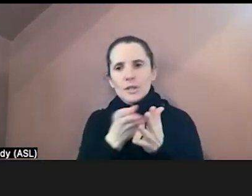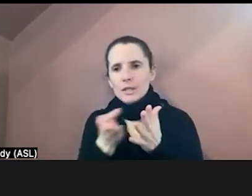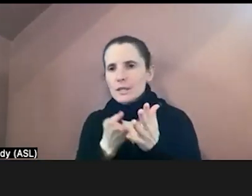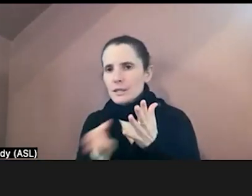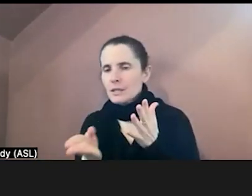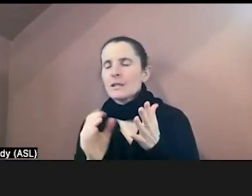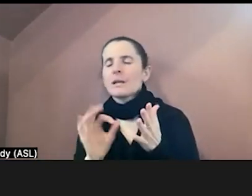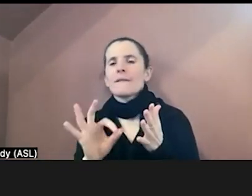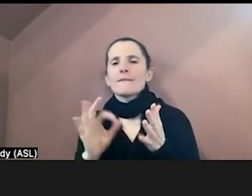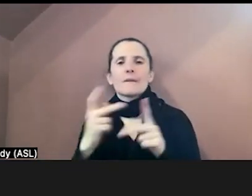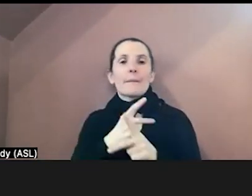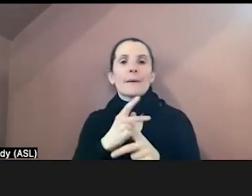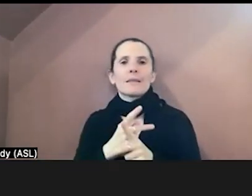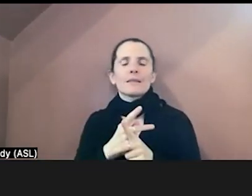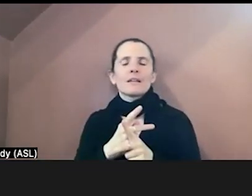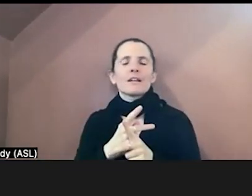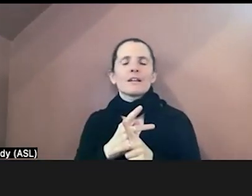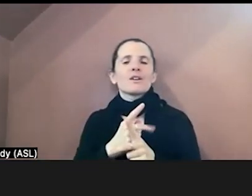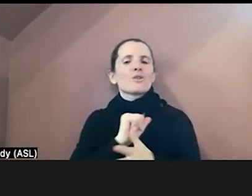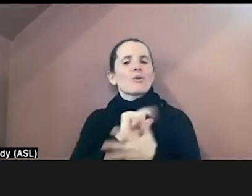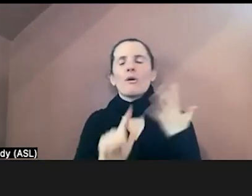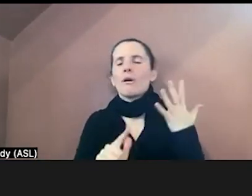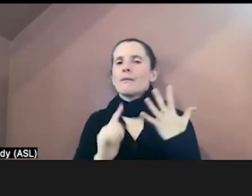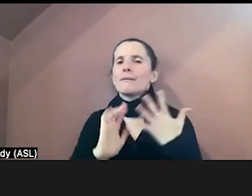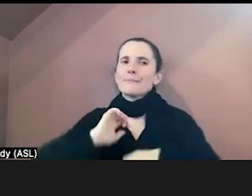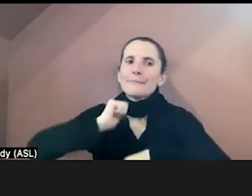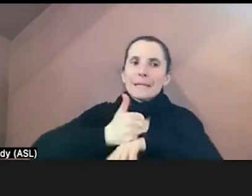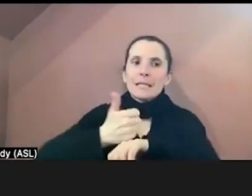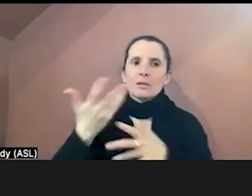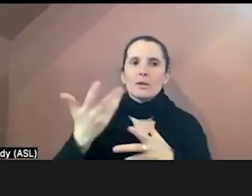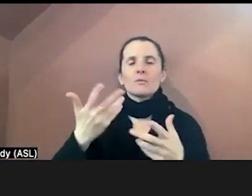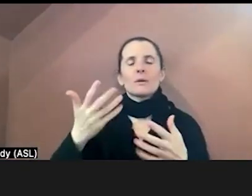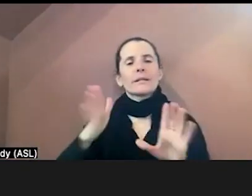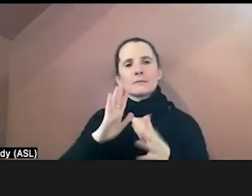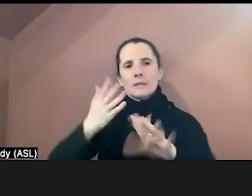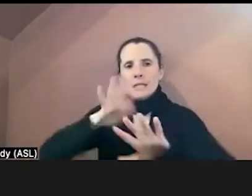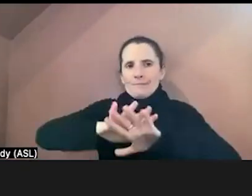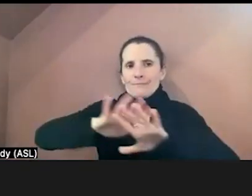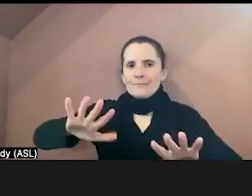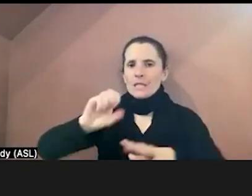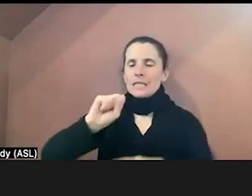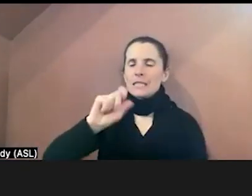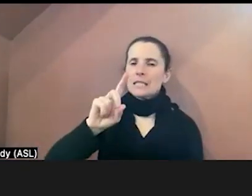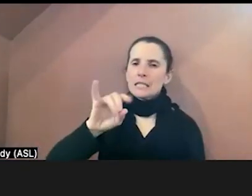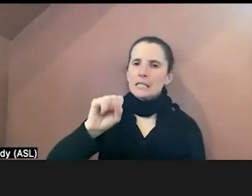a discrete approach, discrete sets.